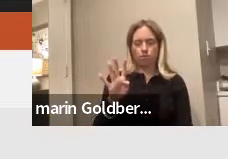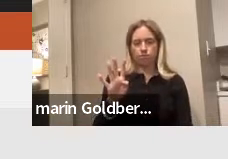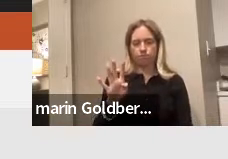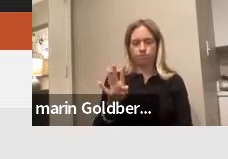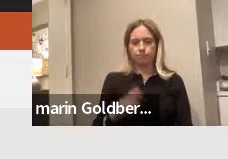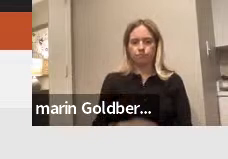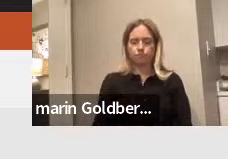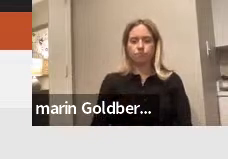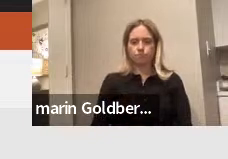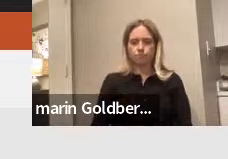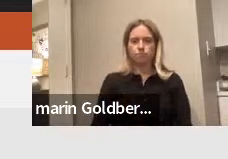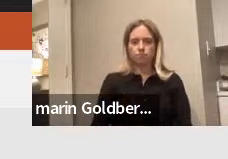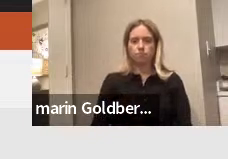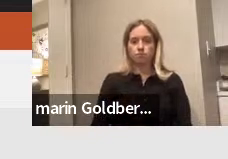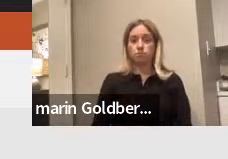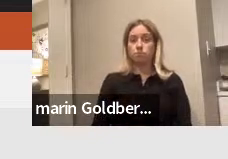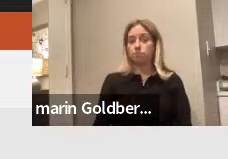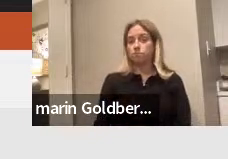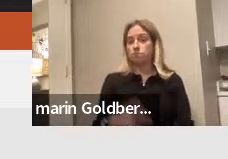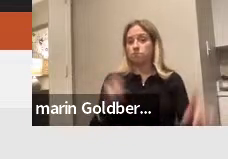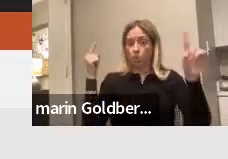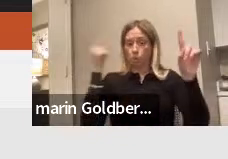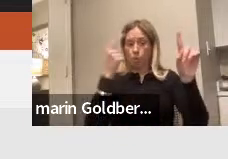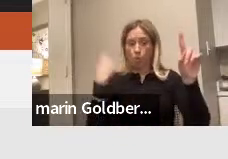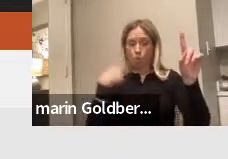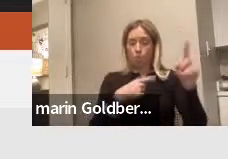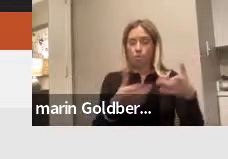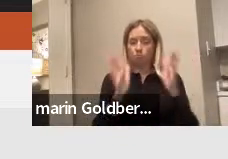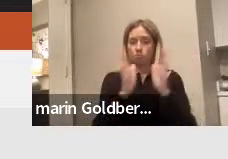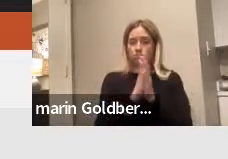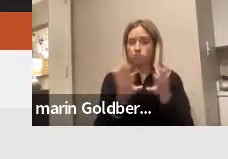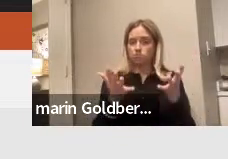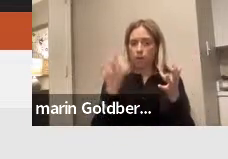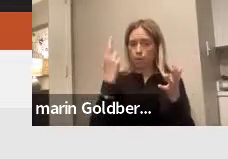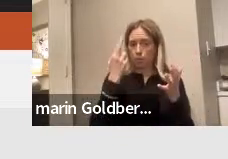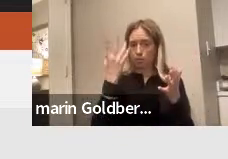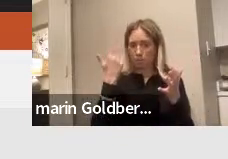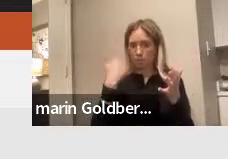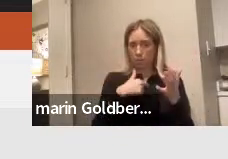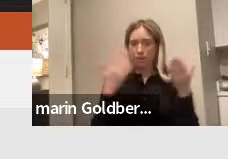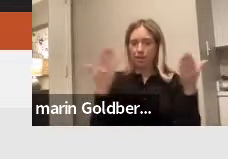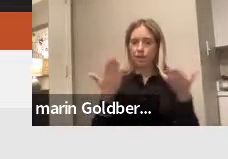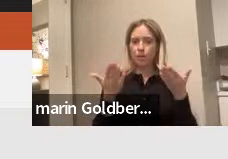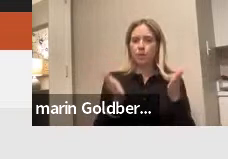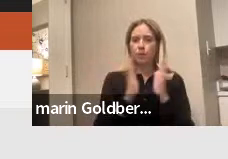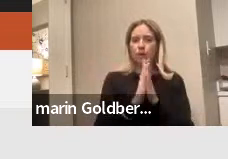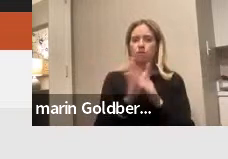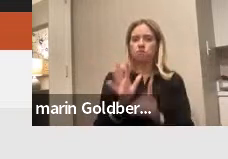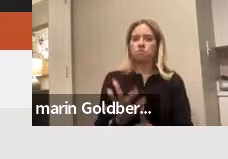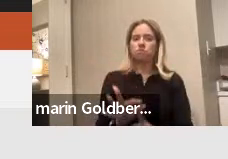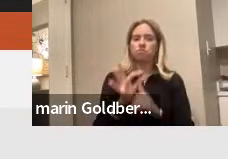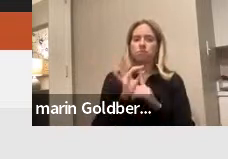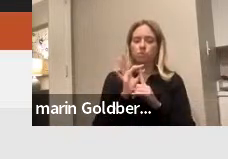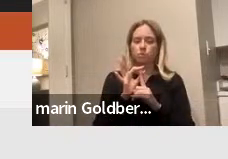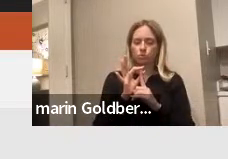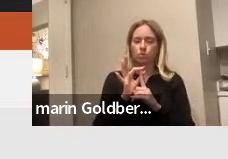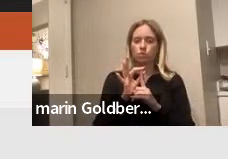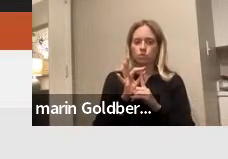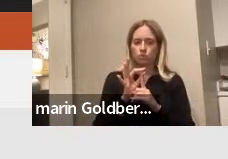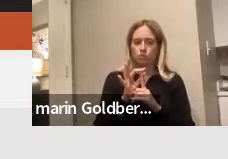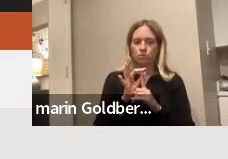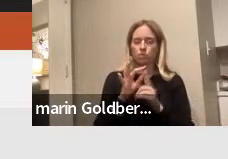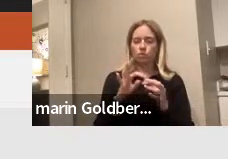we're seeking, what we're asking for. This is the reason we're here. So the request is a special exception relief